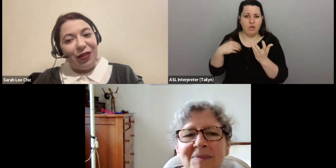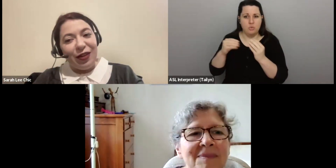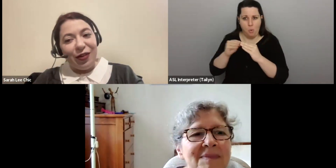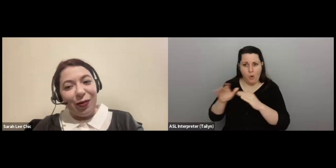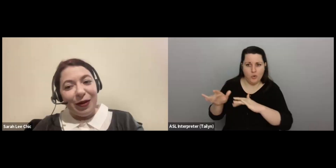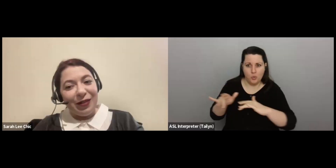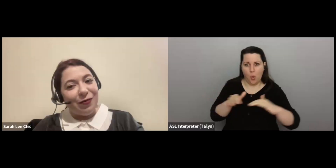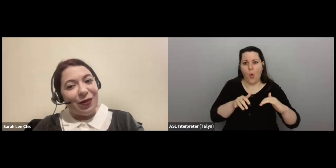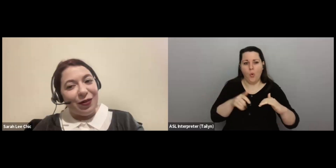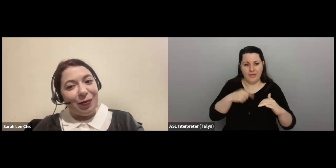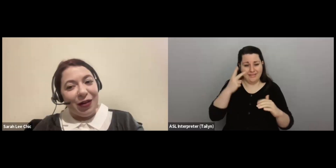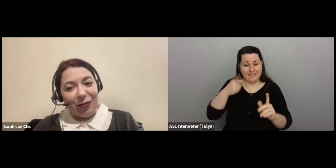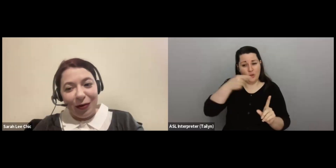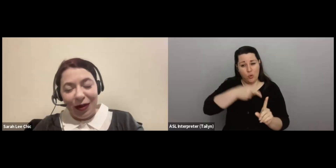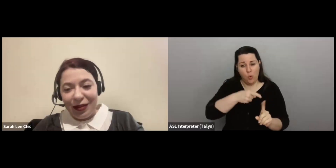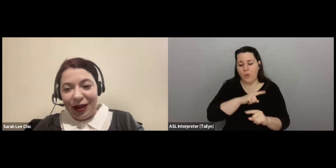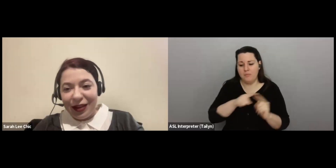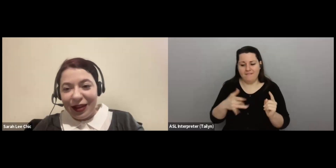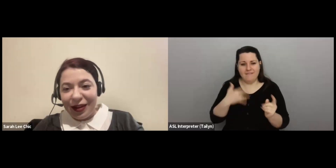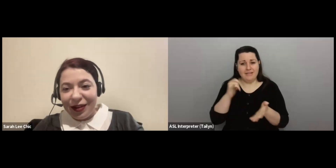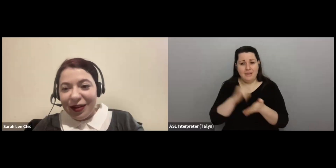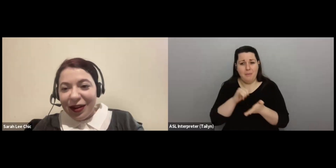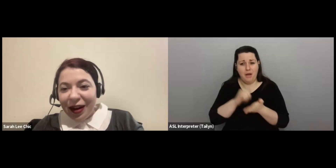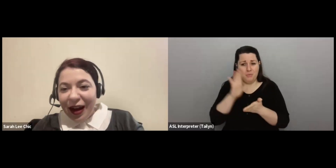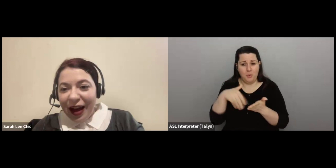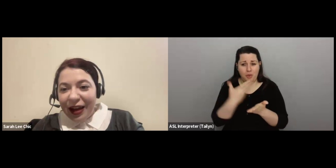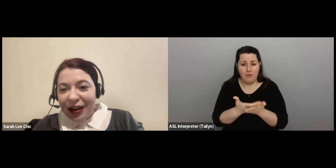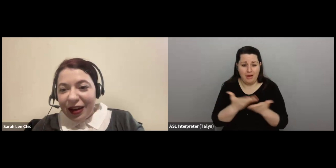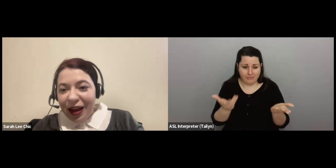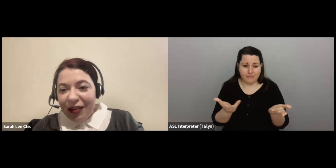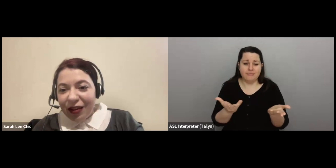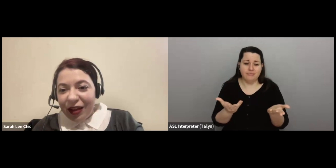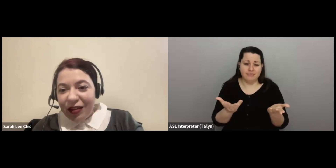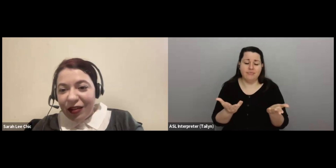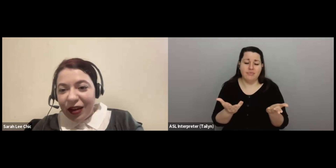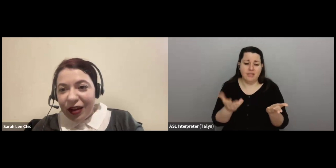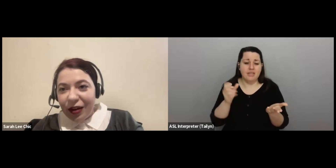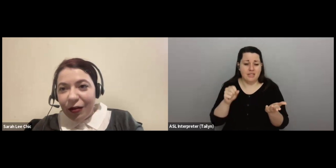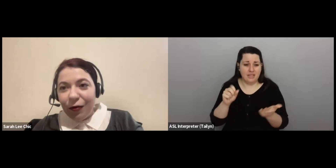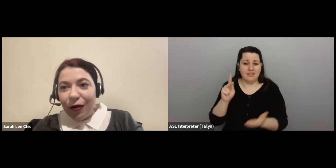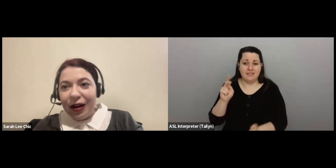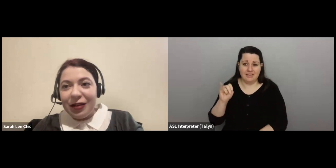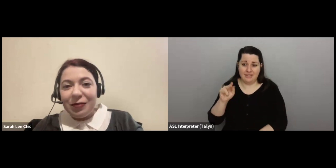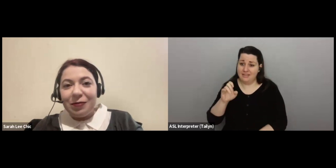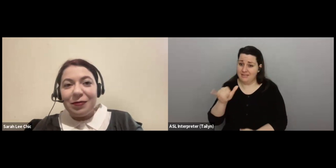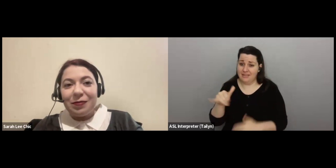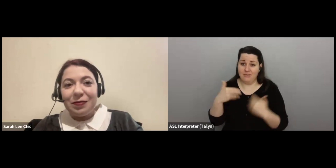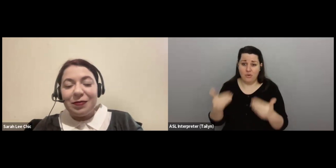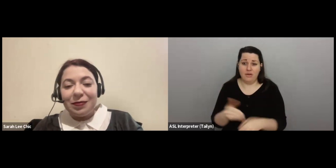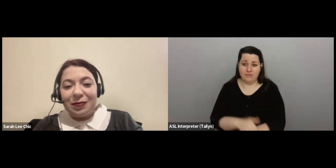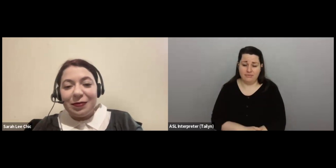we see a goal, but it feels impossible that they'll get there. And yes, Kinsley, go for it.